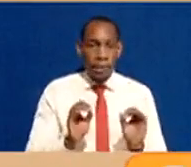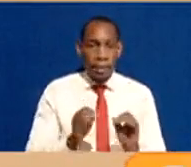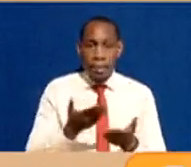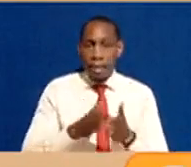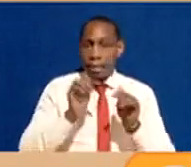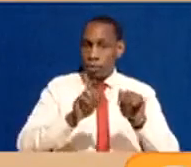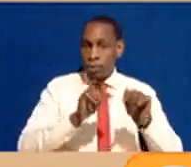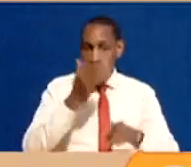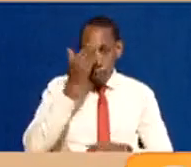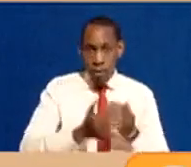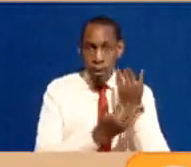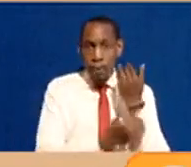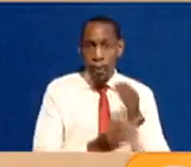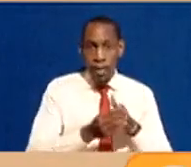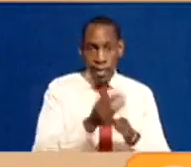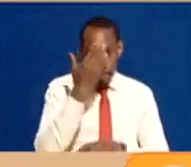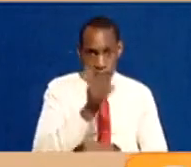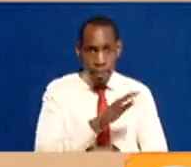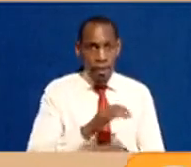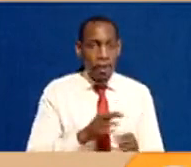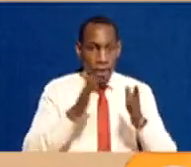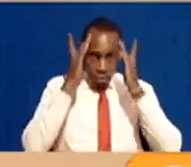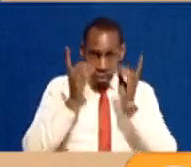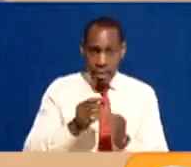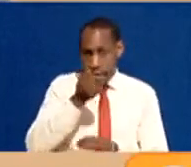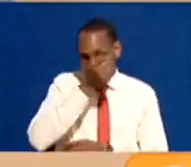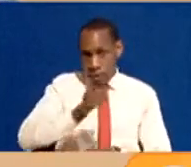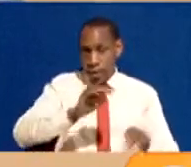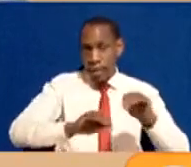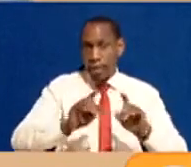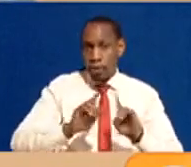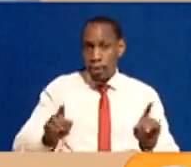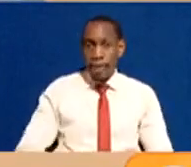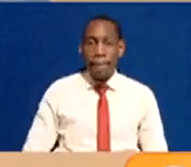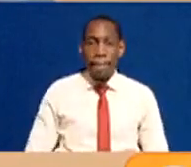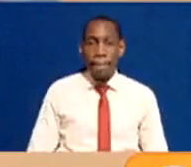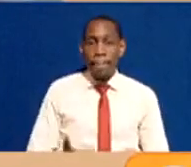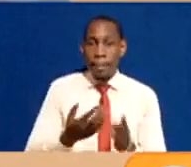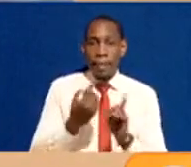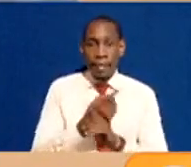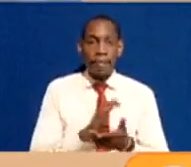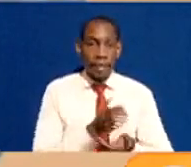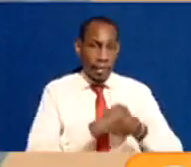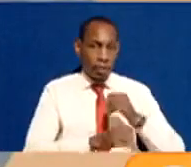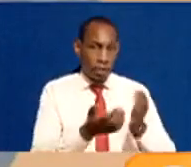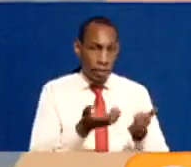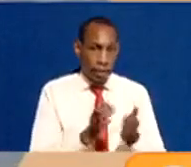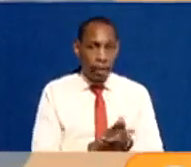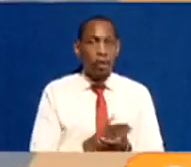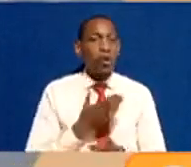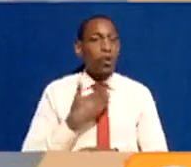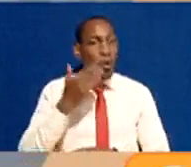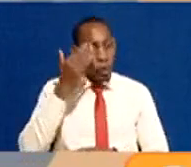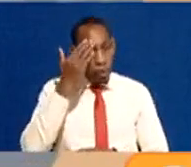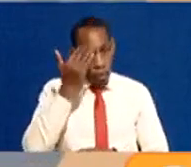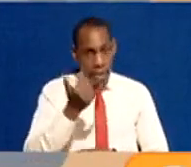or blaming them for poor leadership because they chose to sit this one out. But perhaps a different approach would be needed to find out